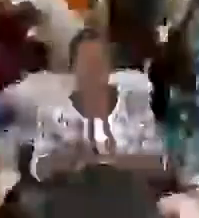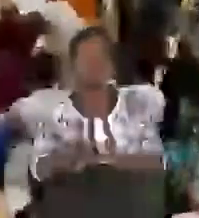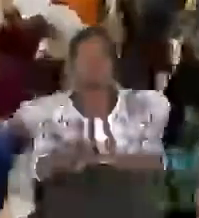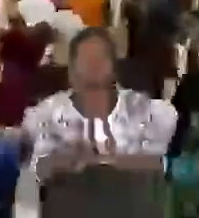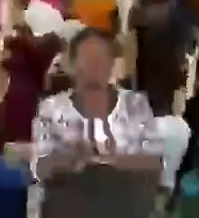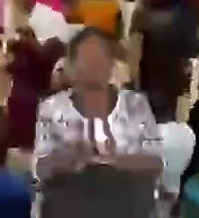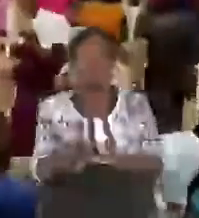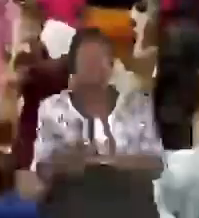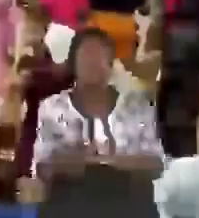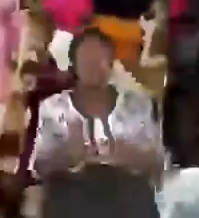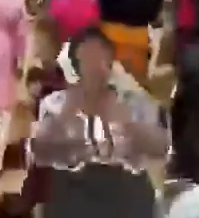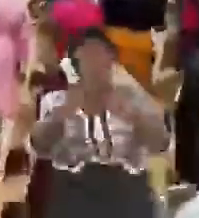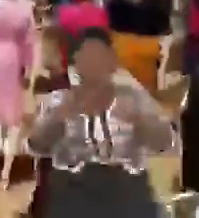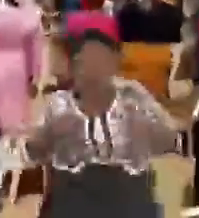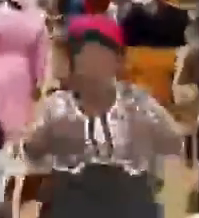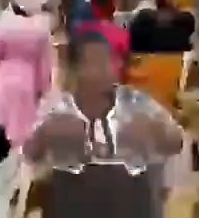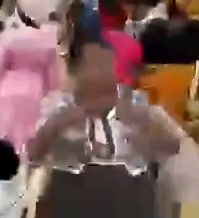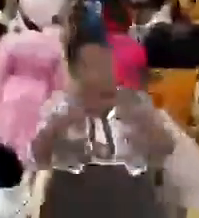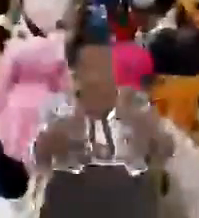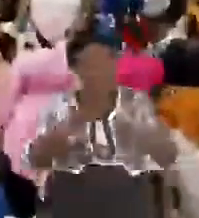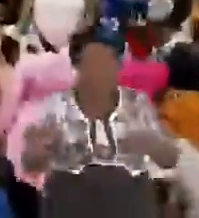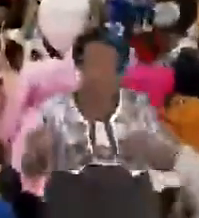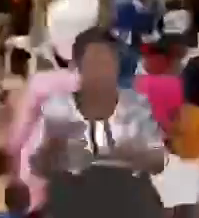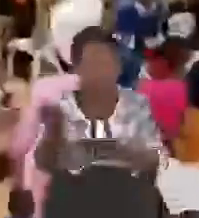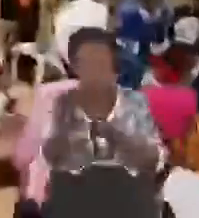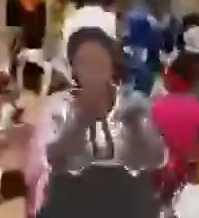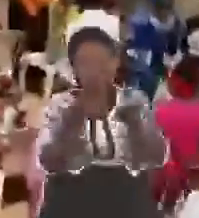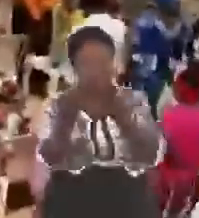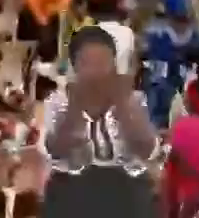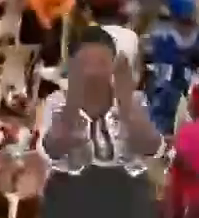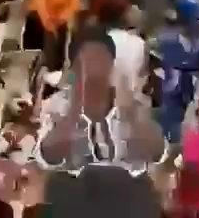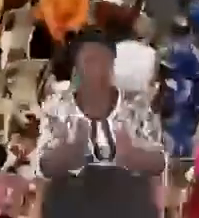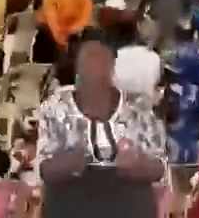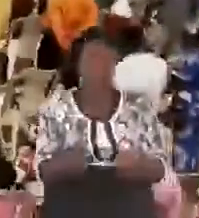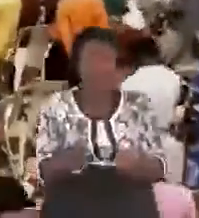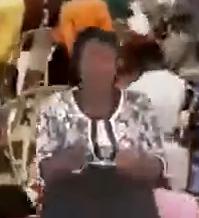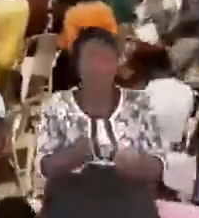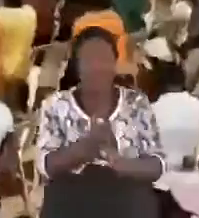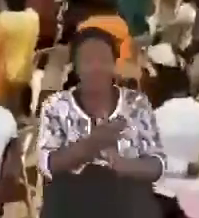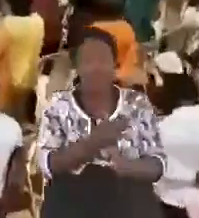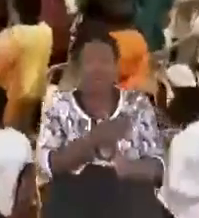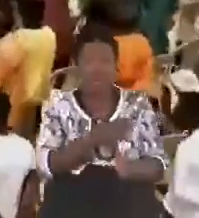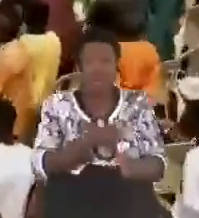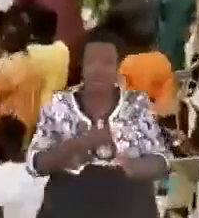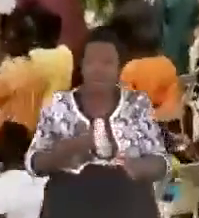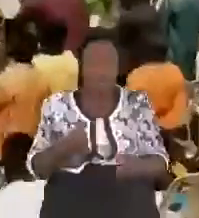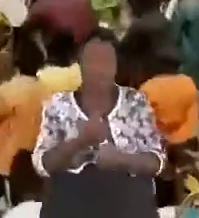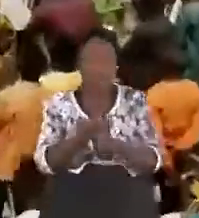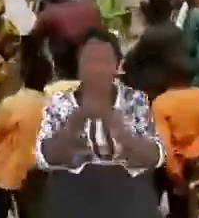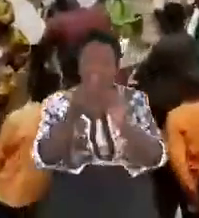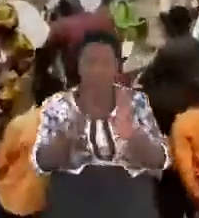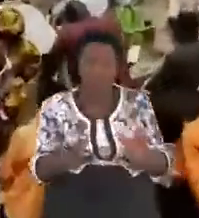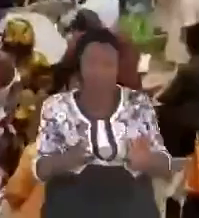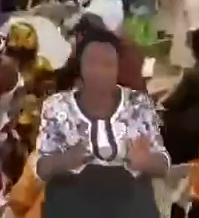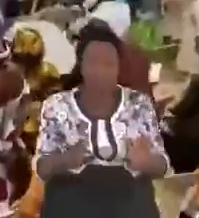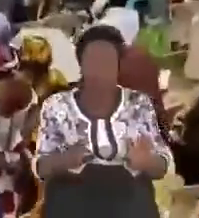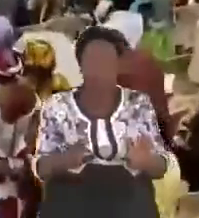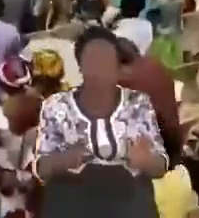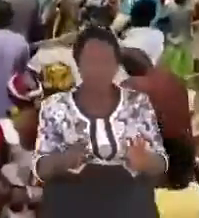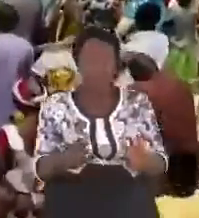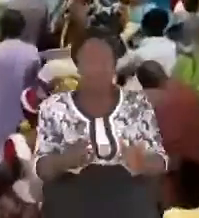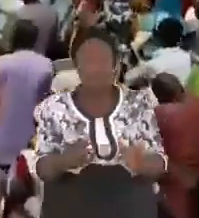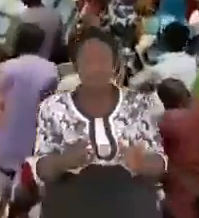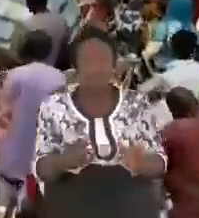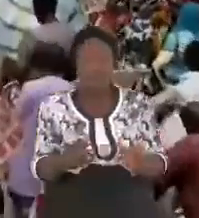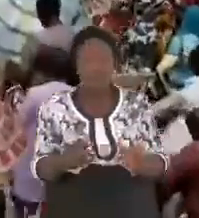sublime servanthood and a severe sage sickness the